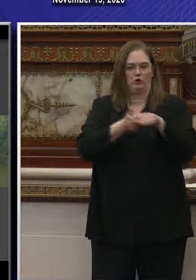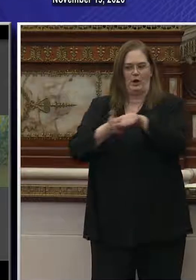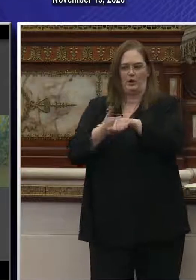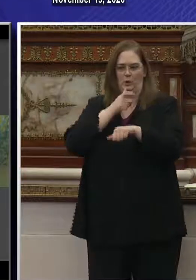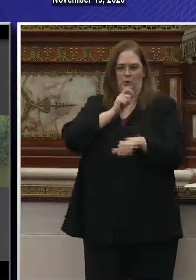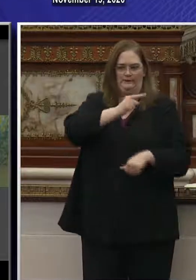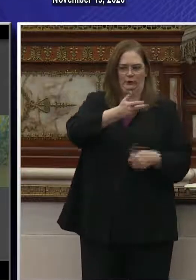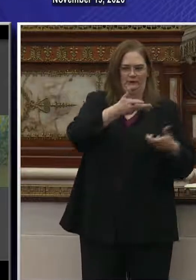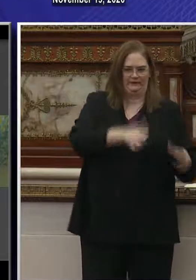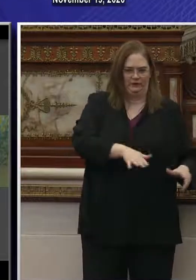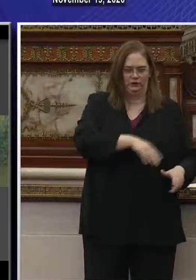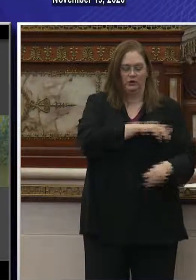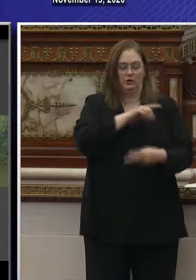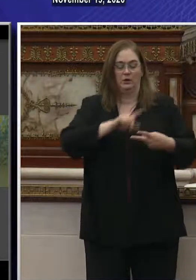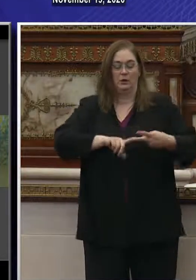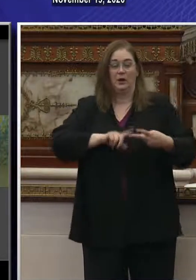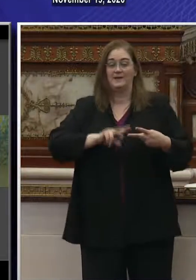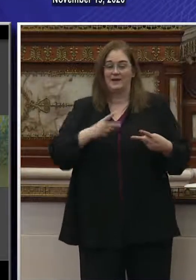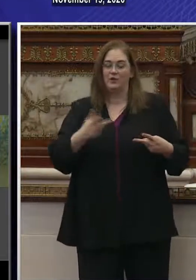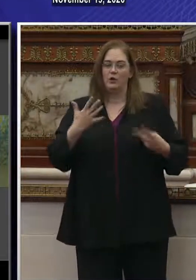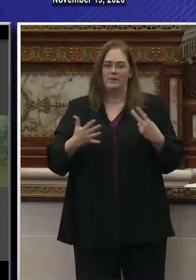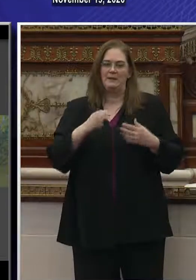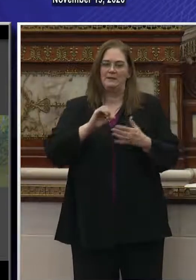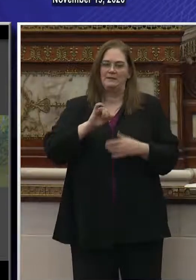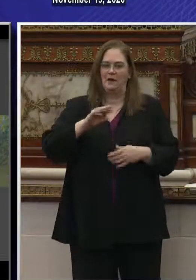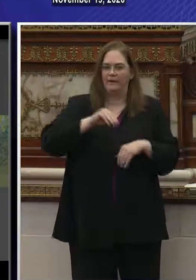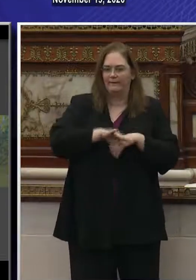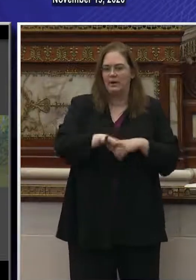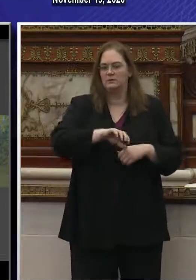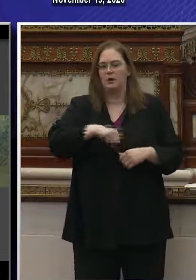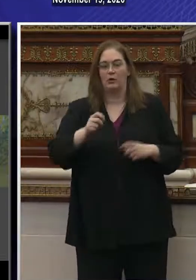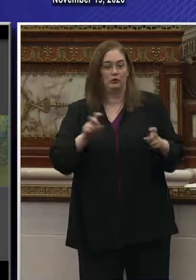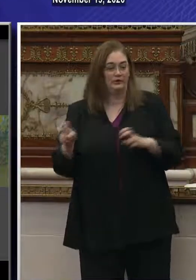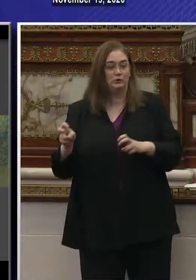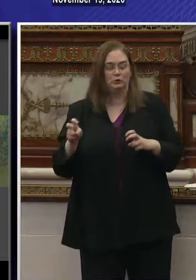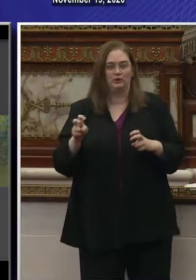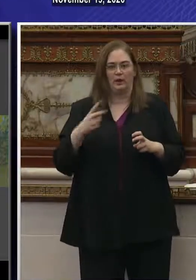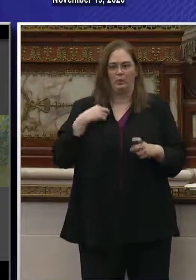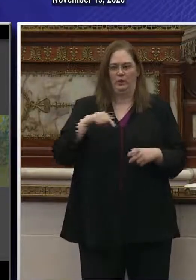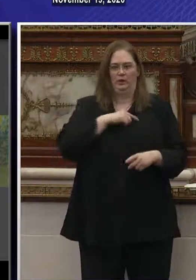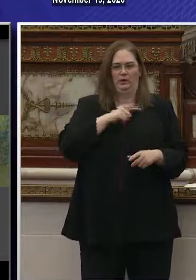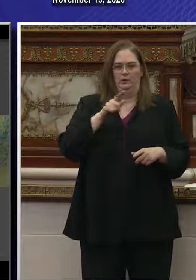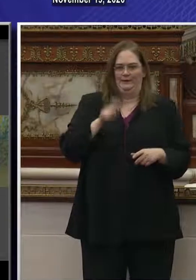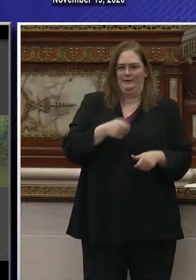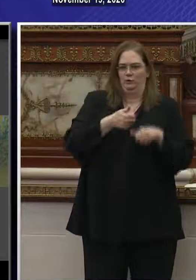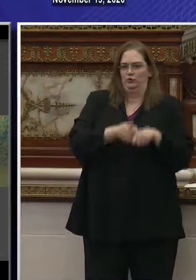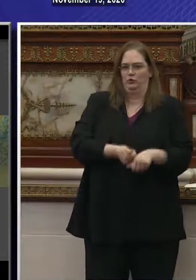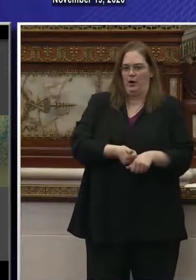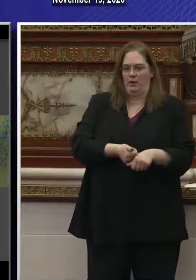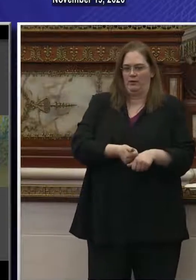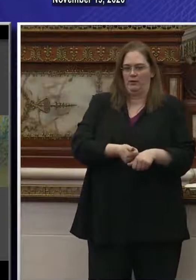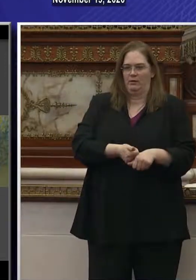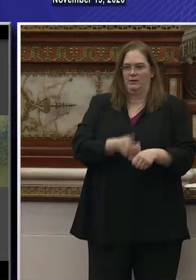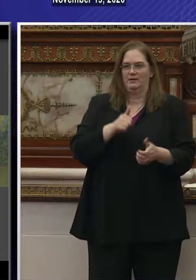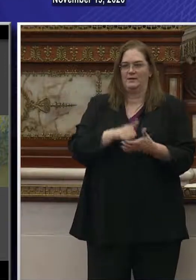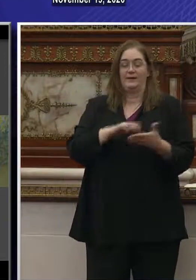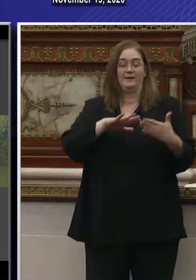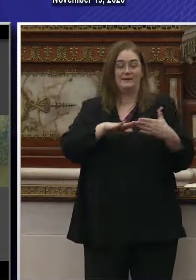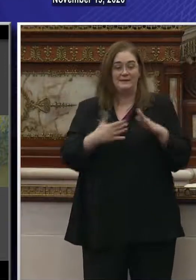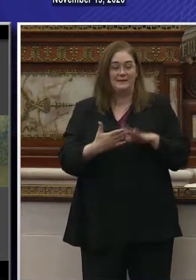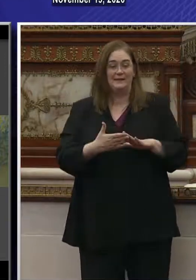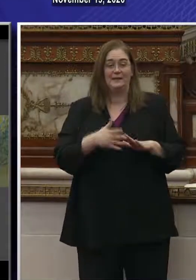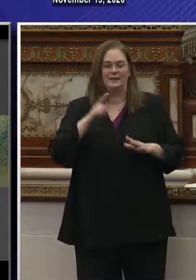the first dose and so forth, and B, there may be side effects and other issues that we want to track, is that the city really